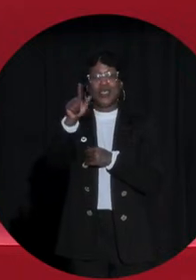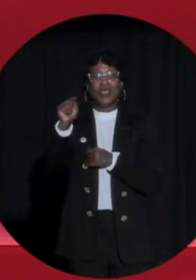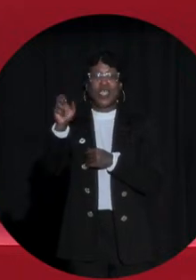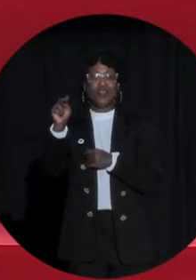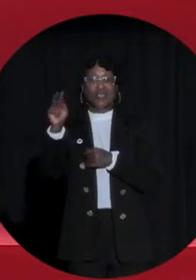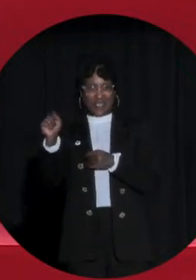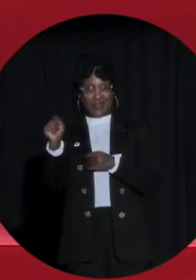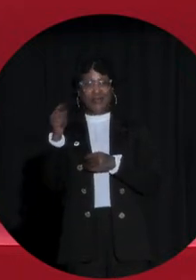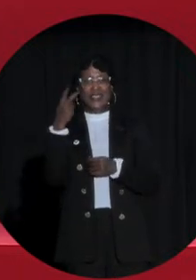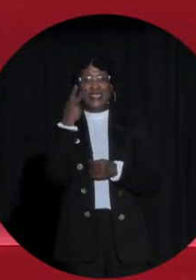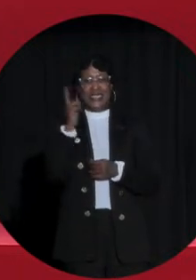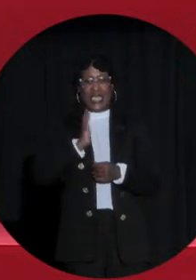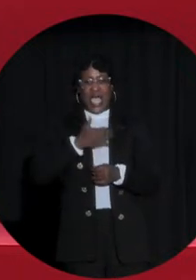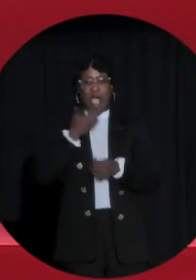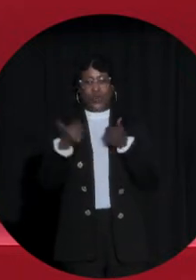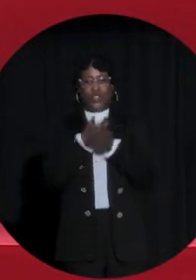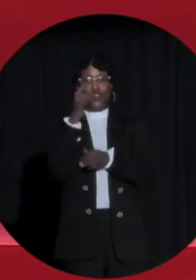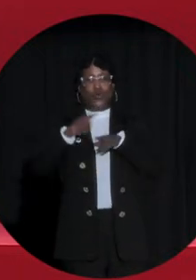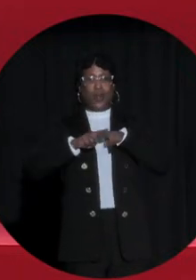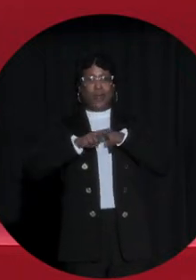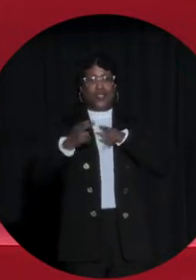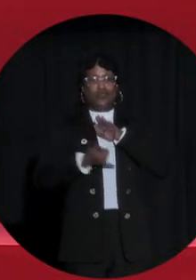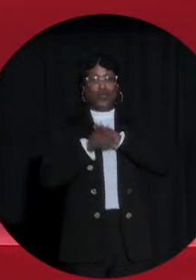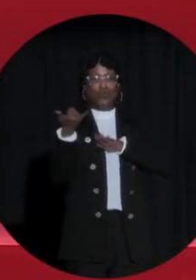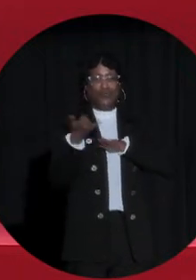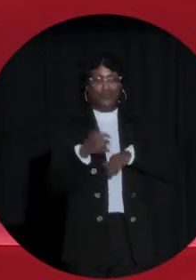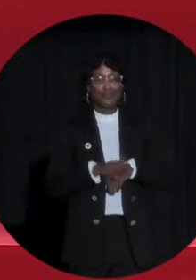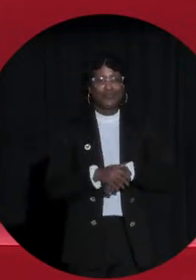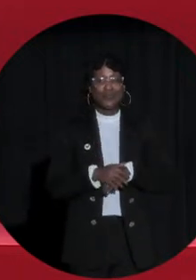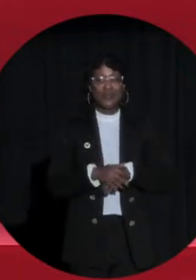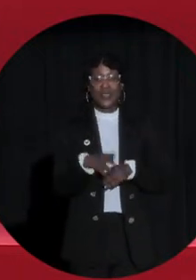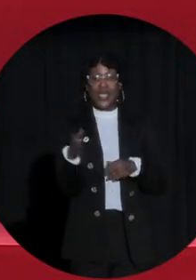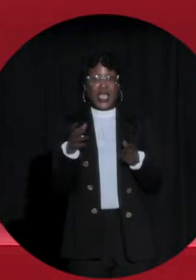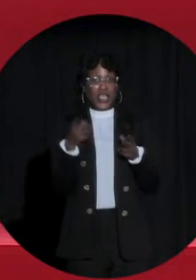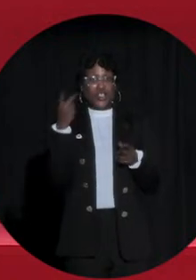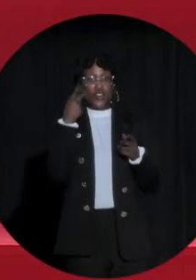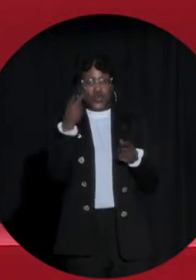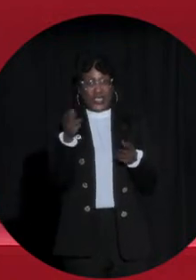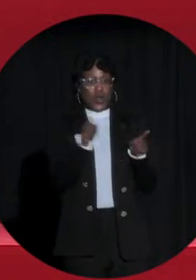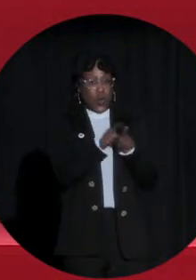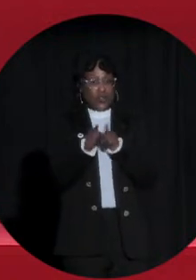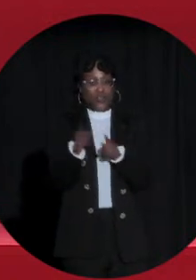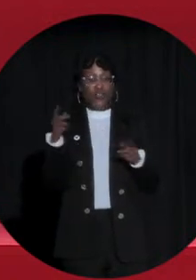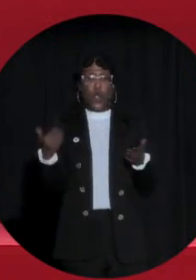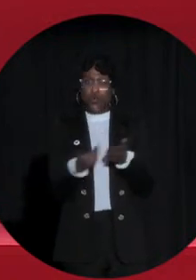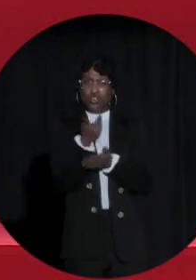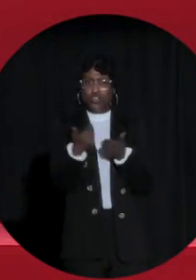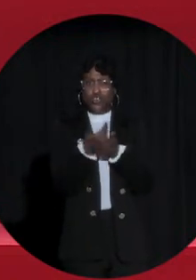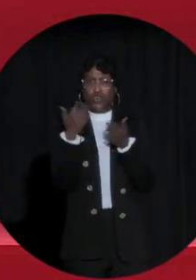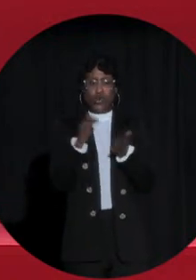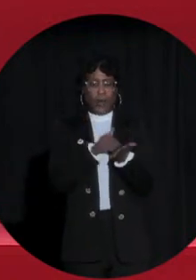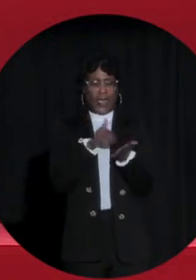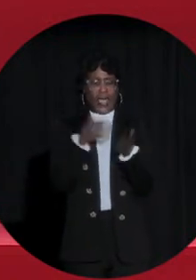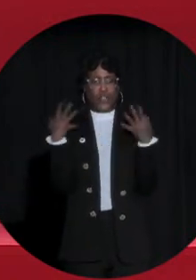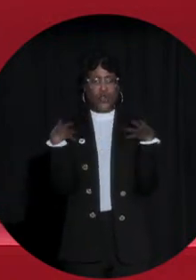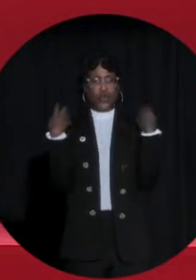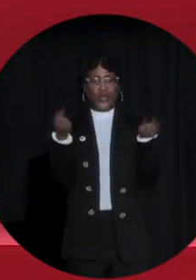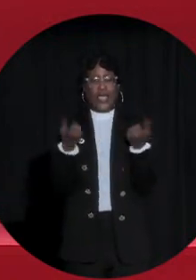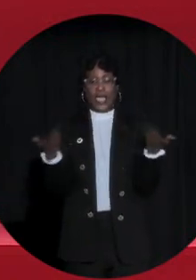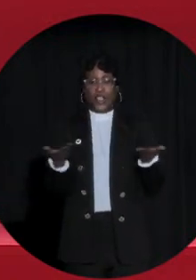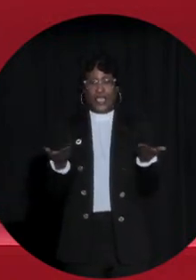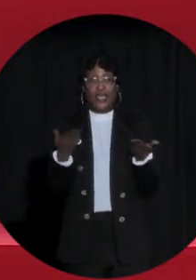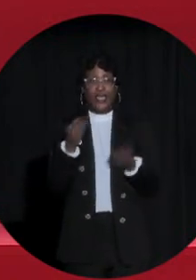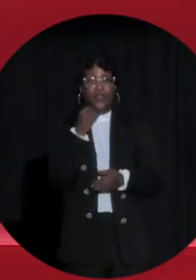receive world-renowned medical care right here at home. A Prince George's County that can depend on our fleet